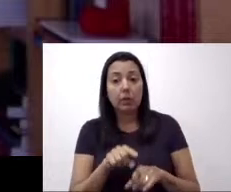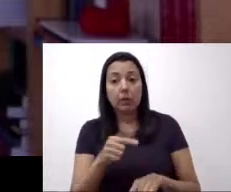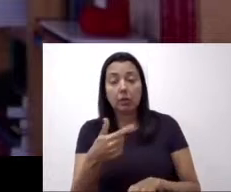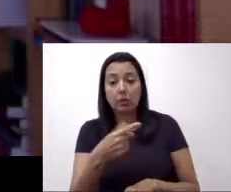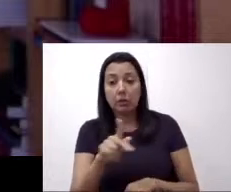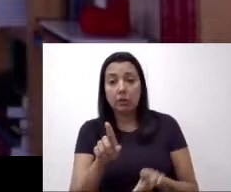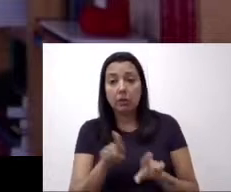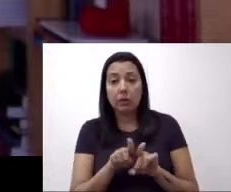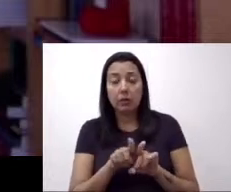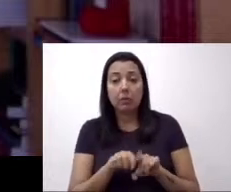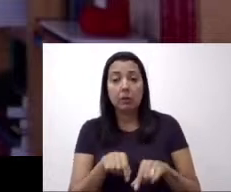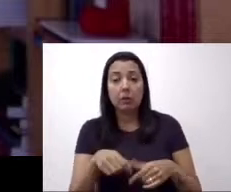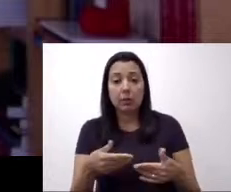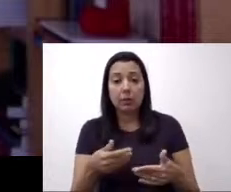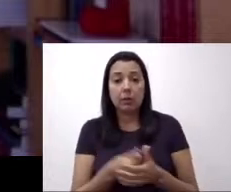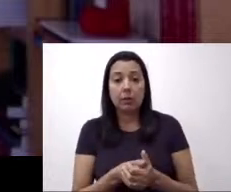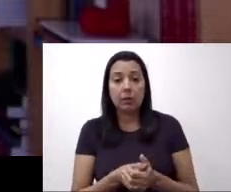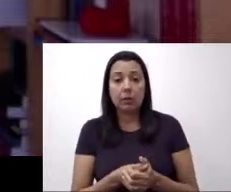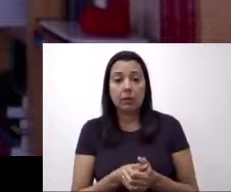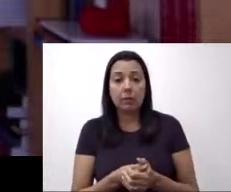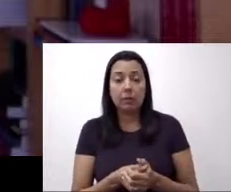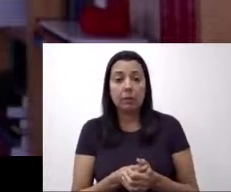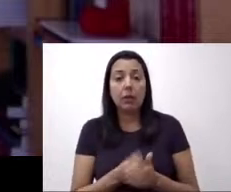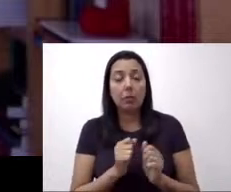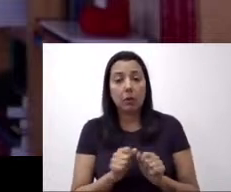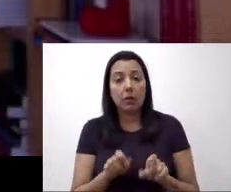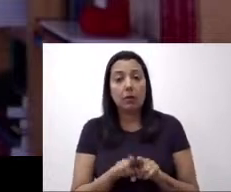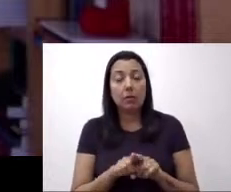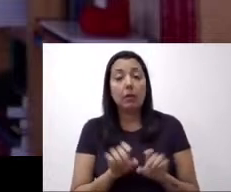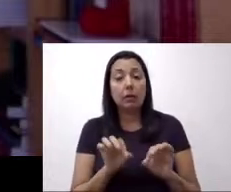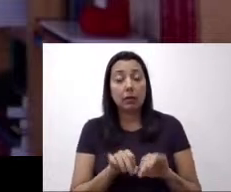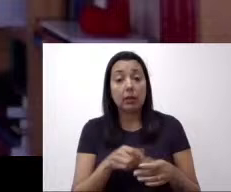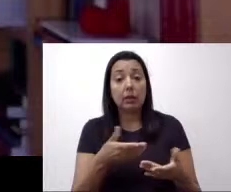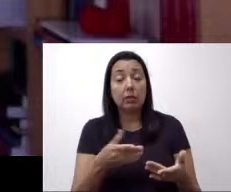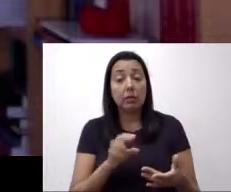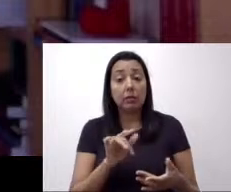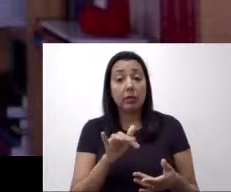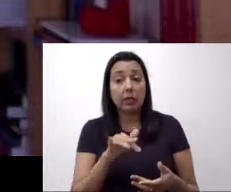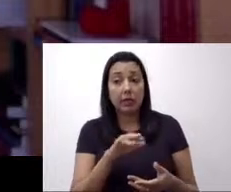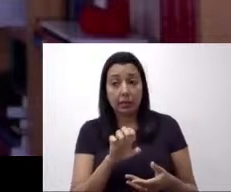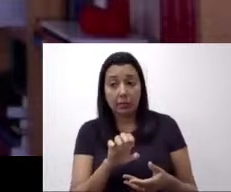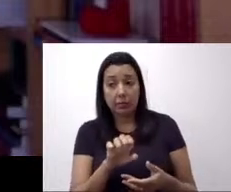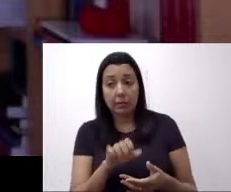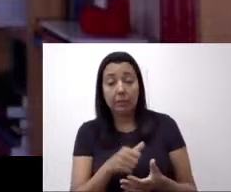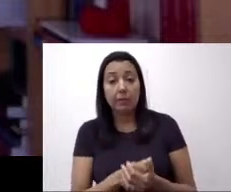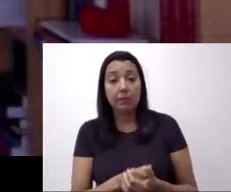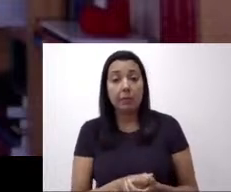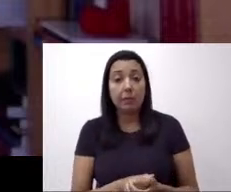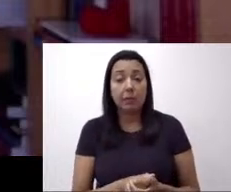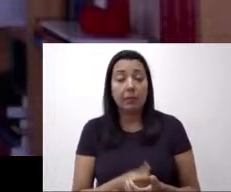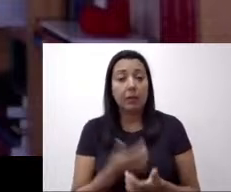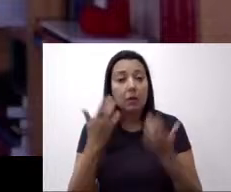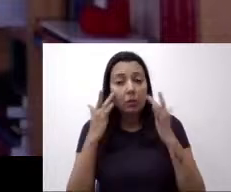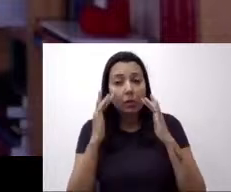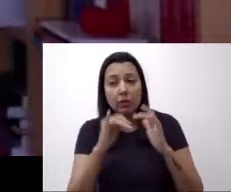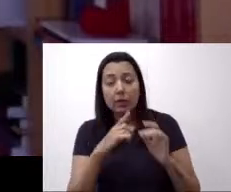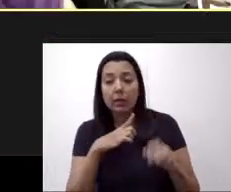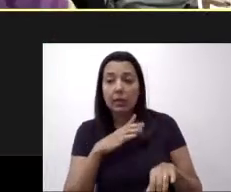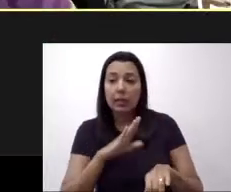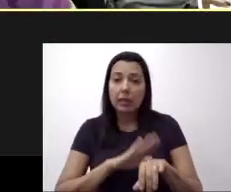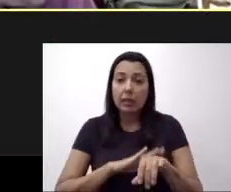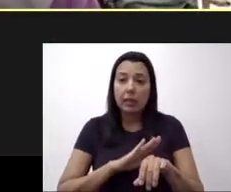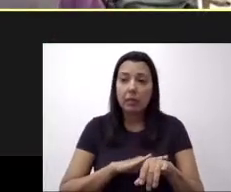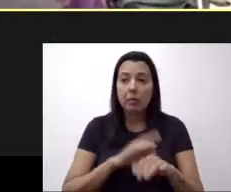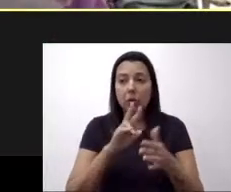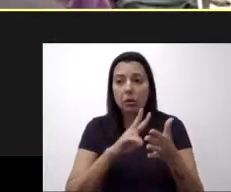Maybe we will finish with that question. So Philippe, there are. I don't know if you had time to read all the. Yeah, I can read it.